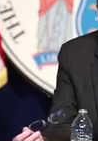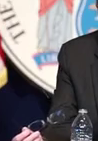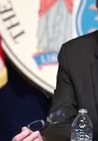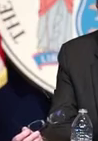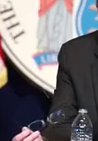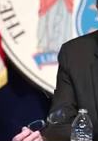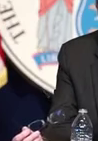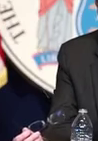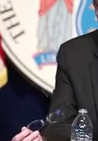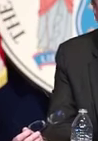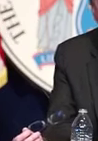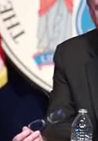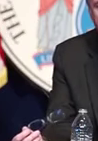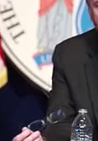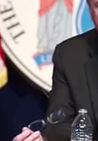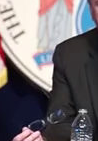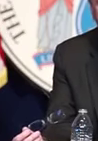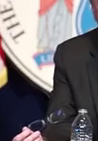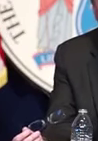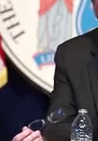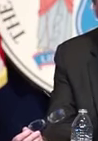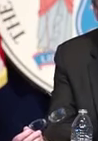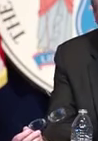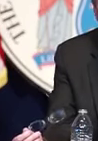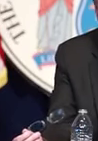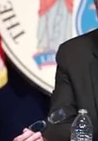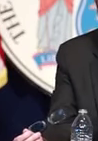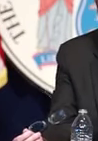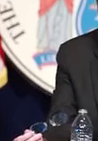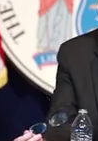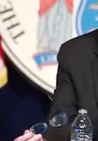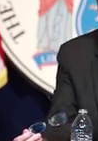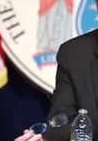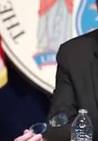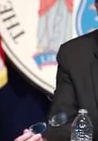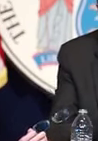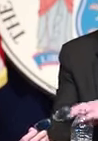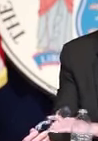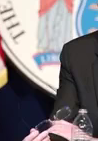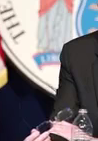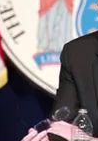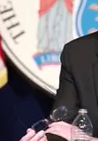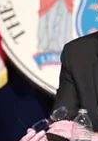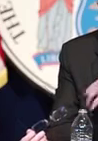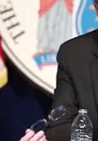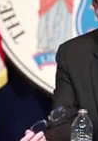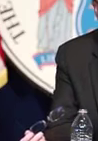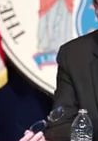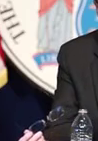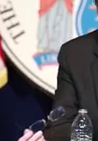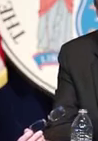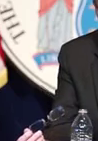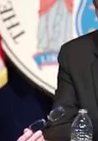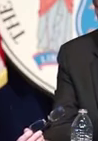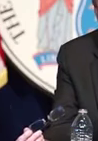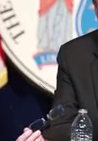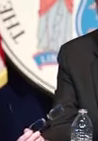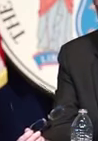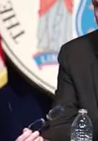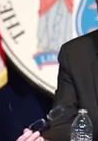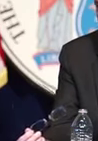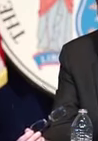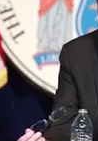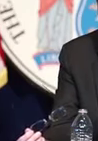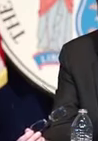no question we don't get to that point of economic recovery, of societal recovery, unless it is on the back of